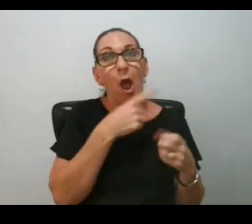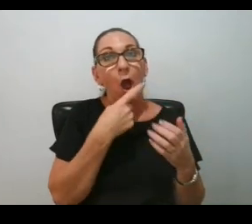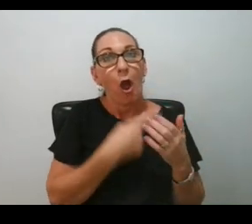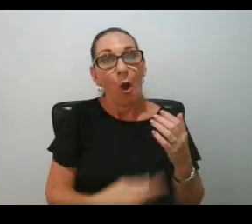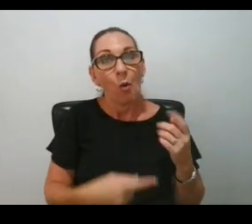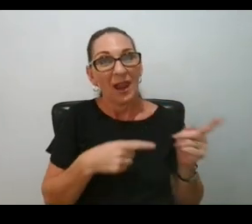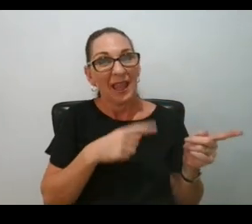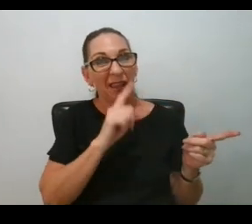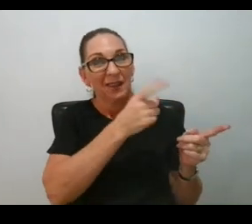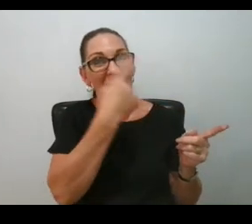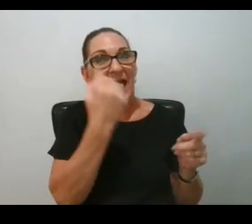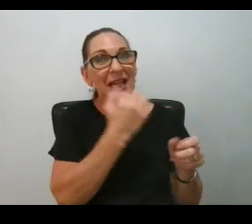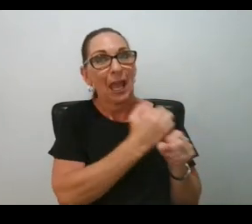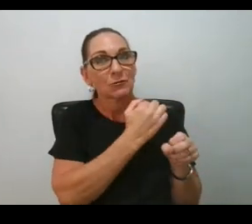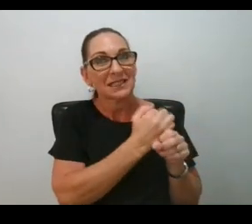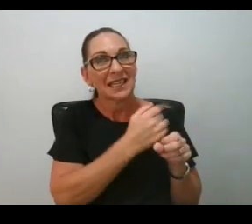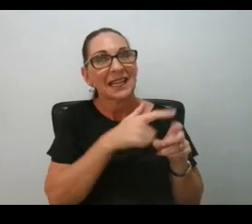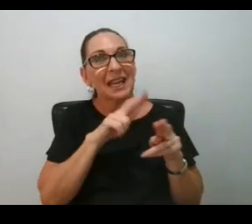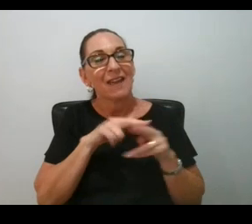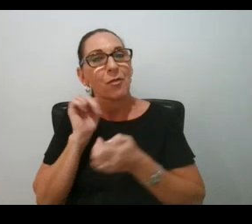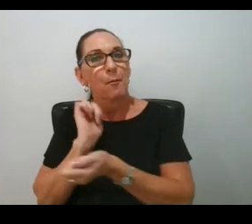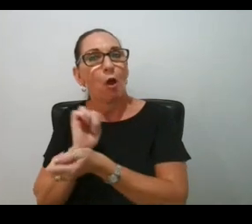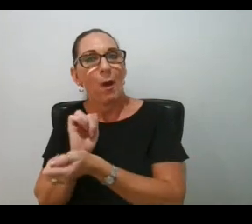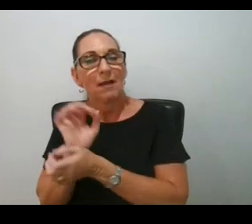if the borrower doesn't pay.